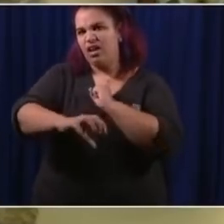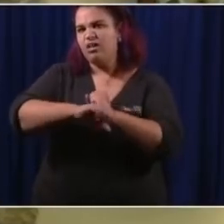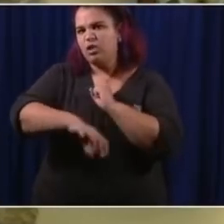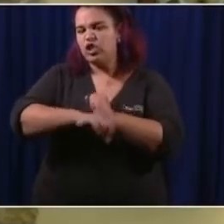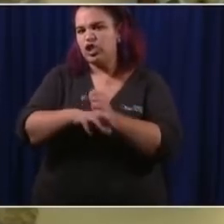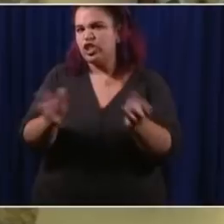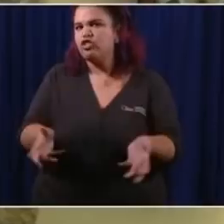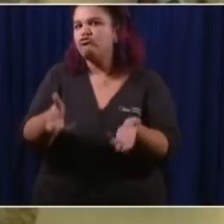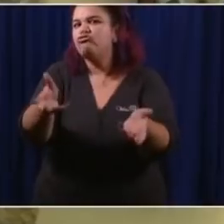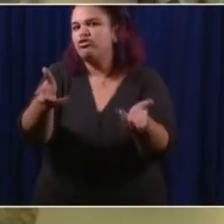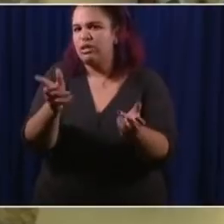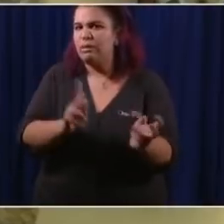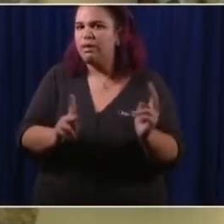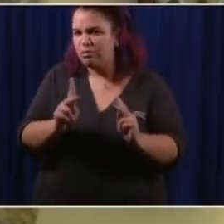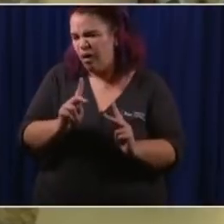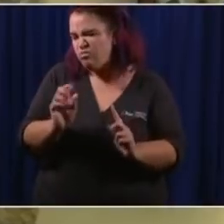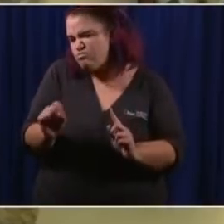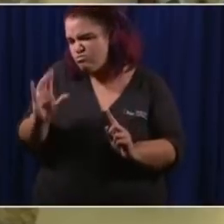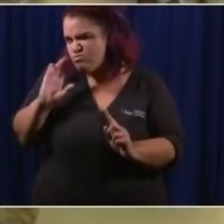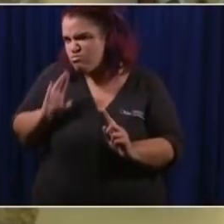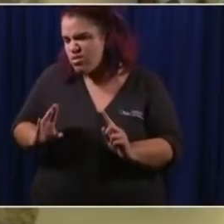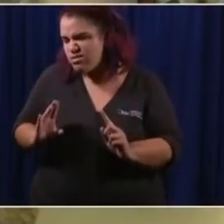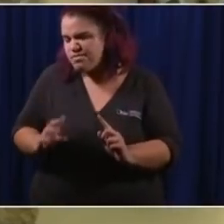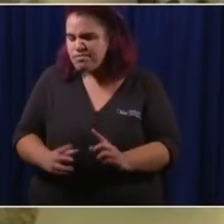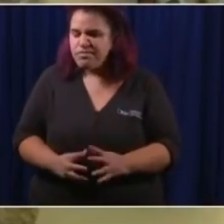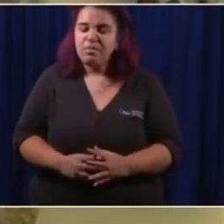But that's how we're going to approach it.